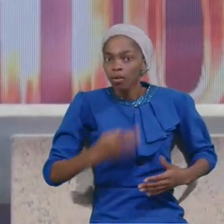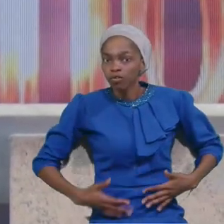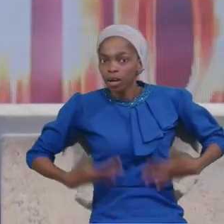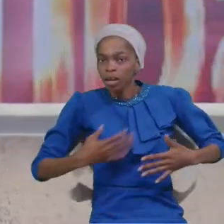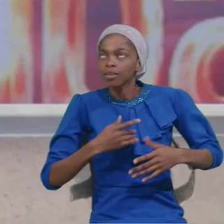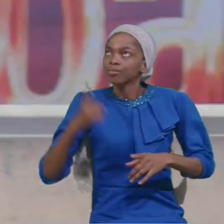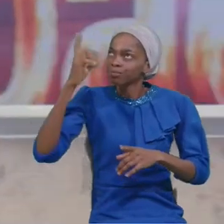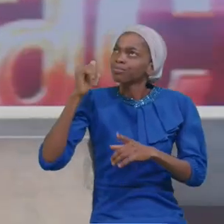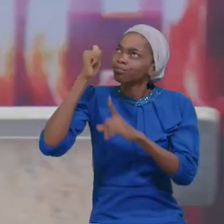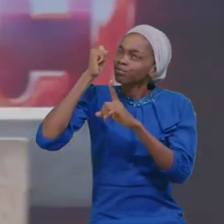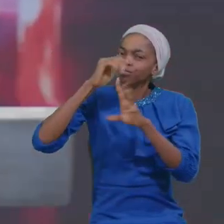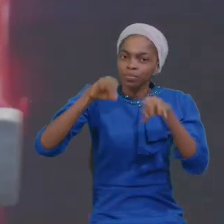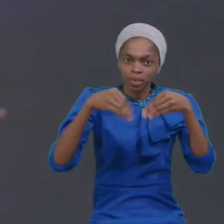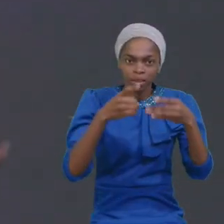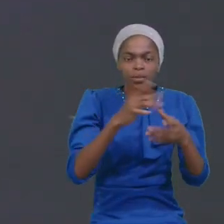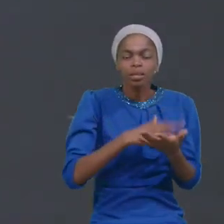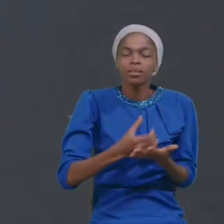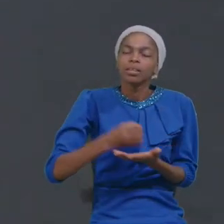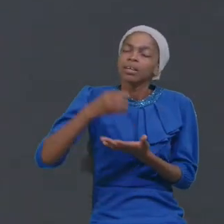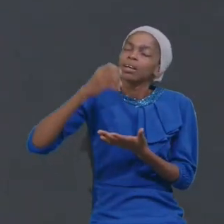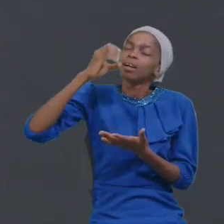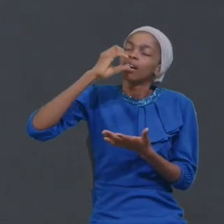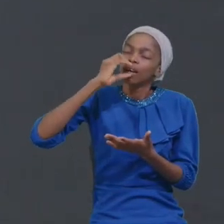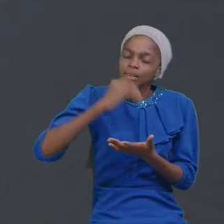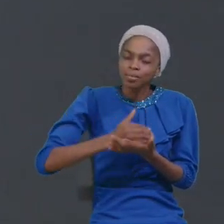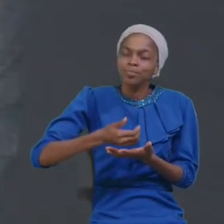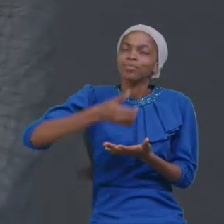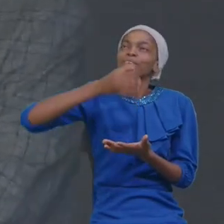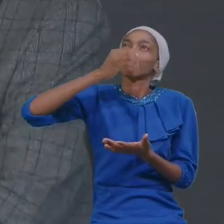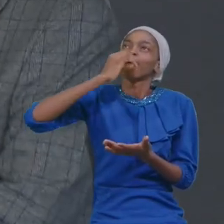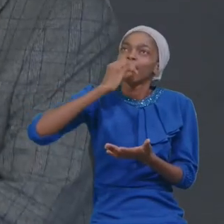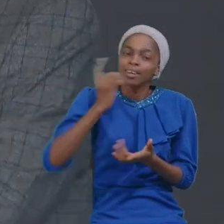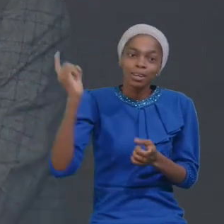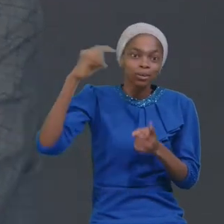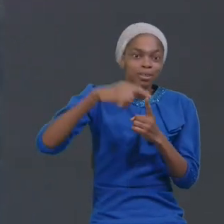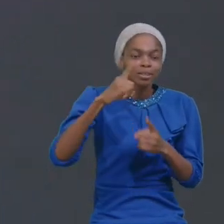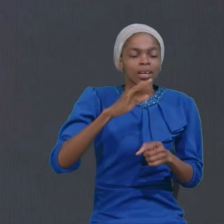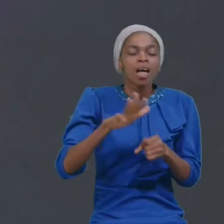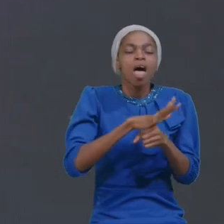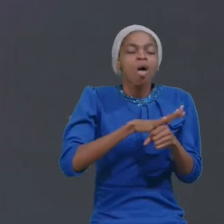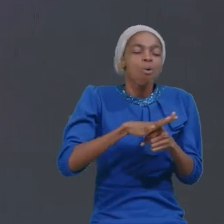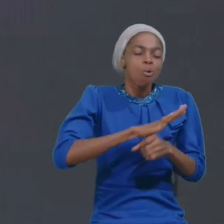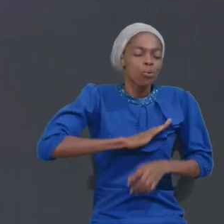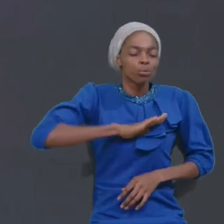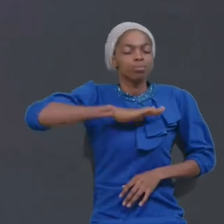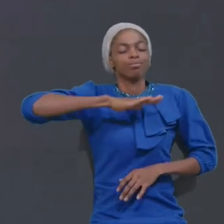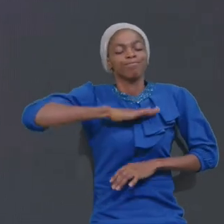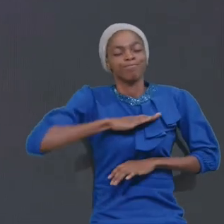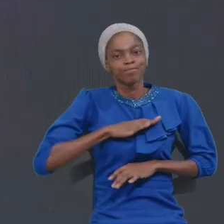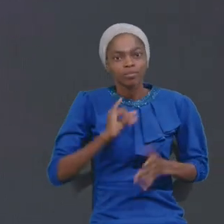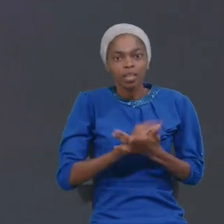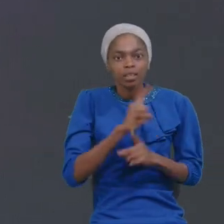fully satisfied, that's the only time you can really glorify the Lord. Glorify God for